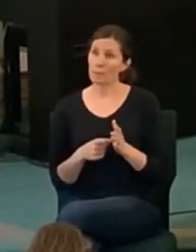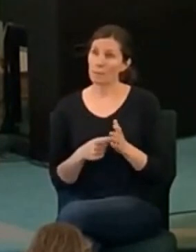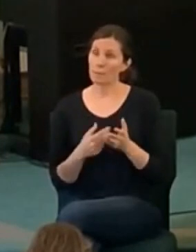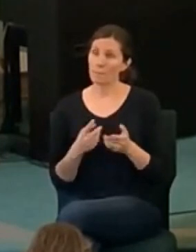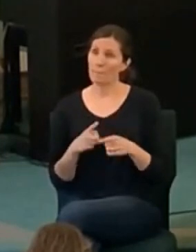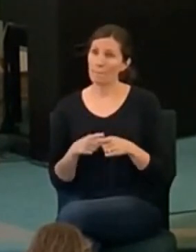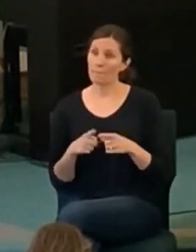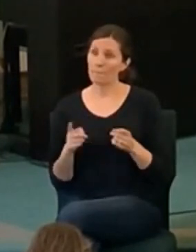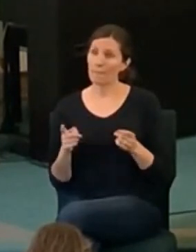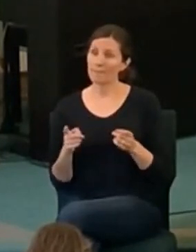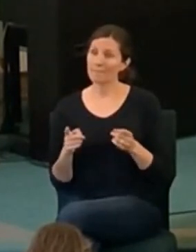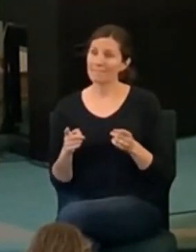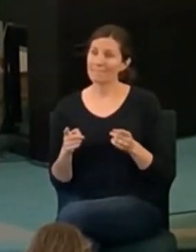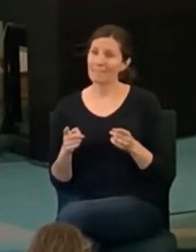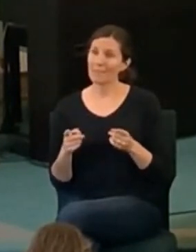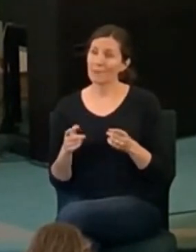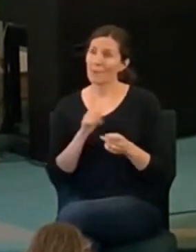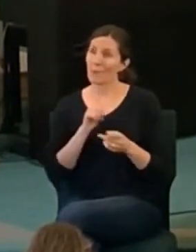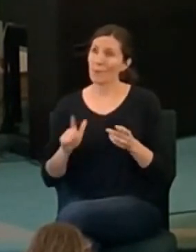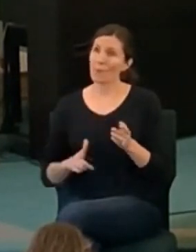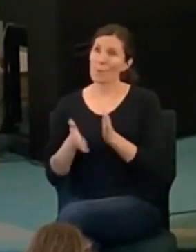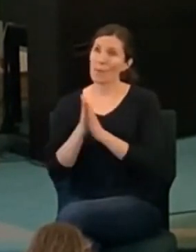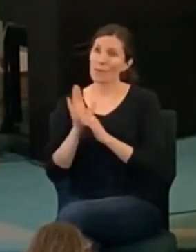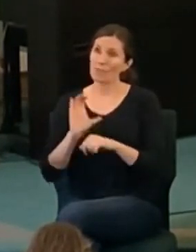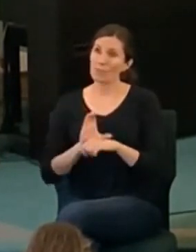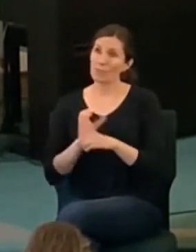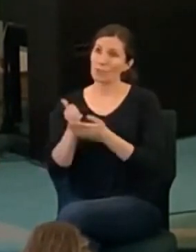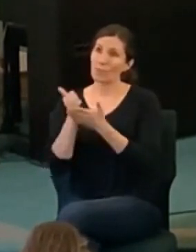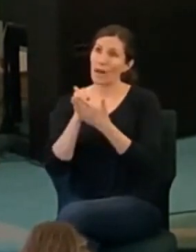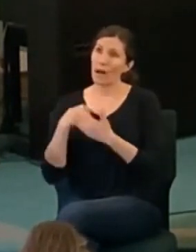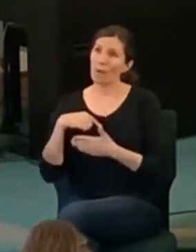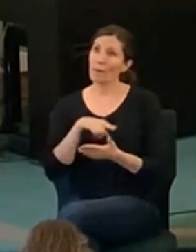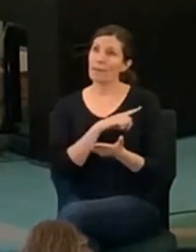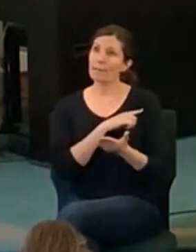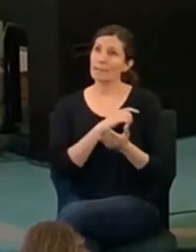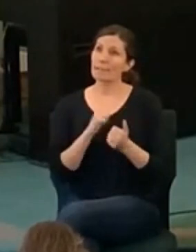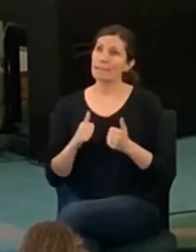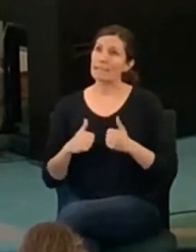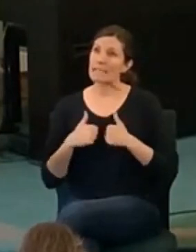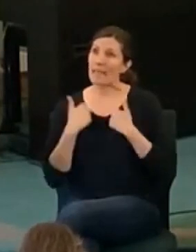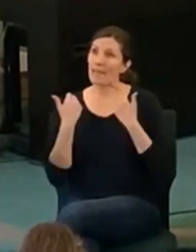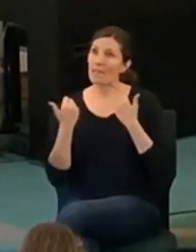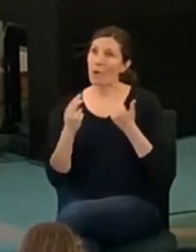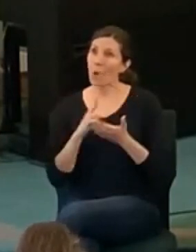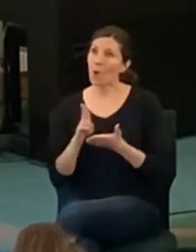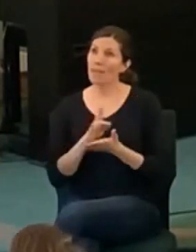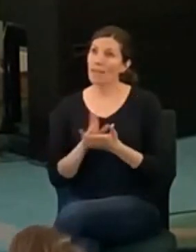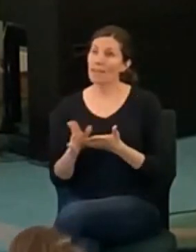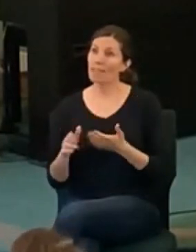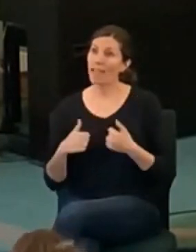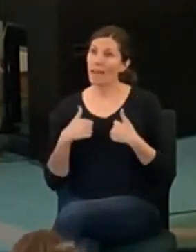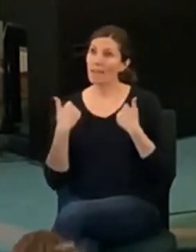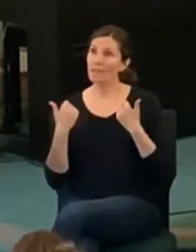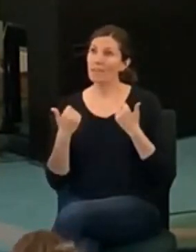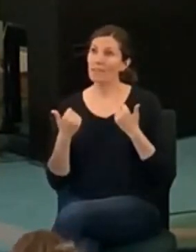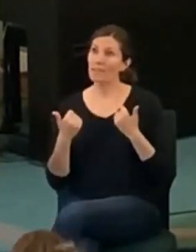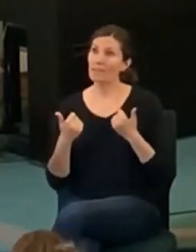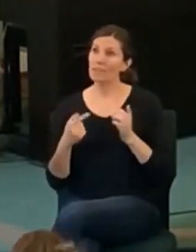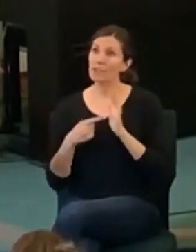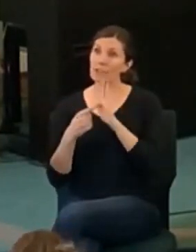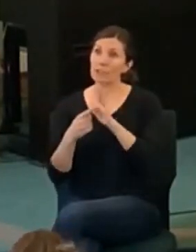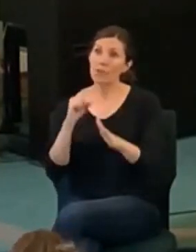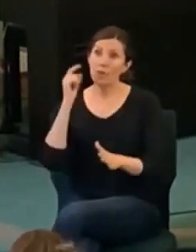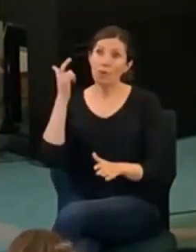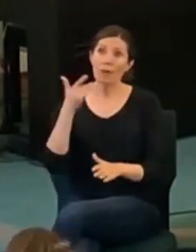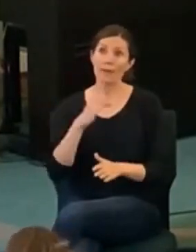called to live in holiness and to grow in our relationship with you. Whatever those